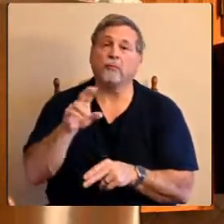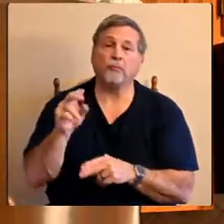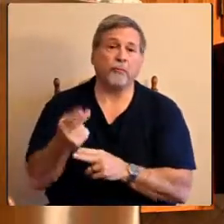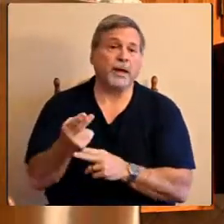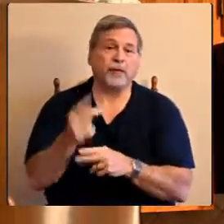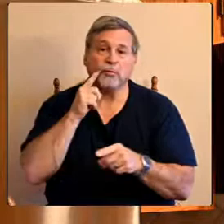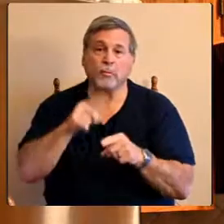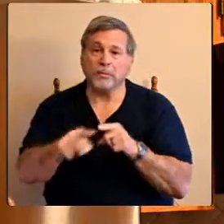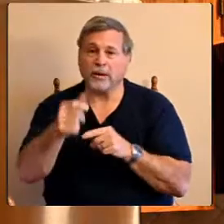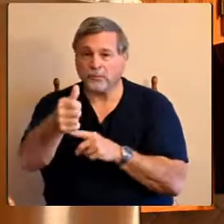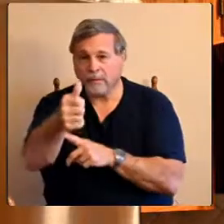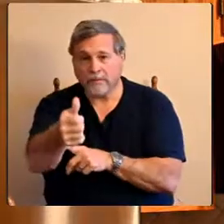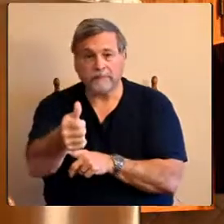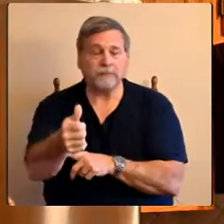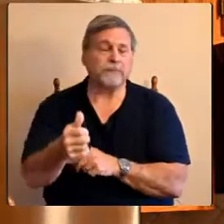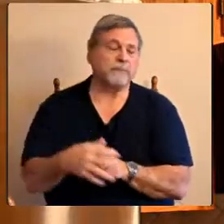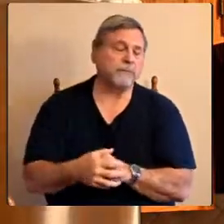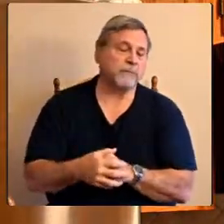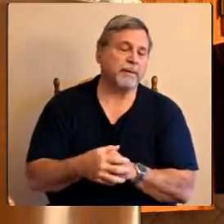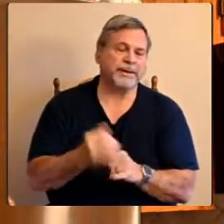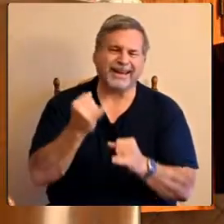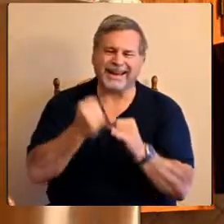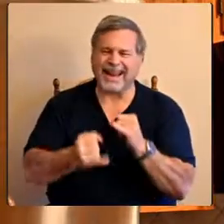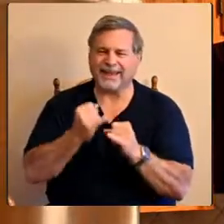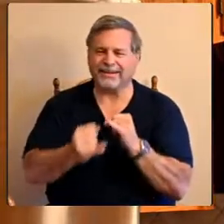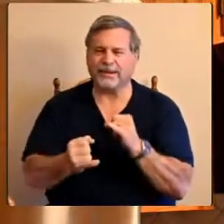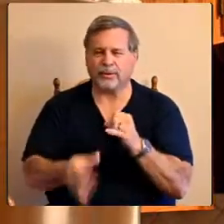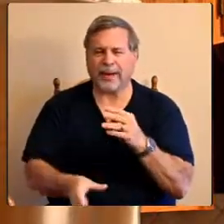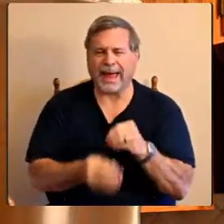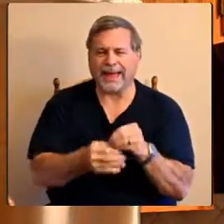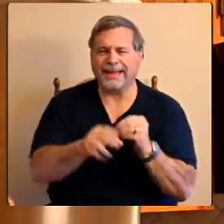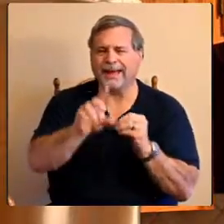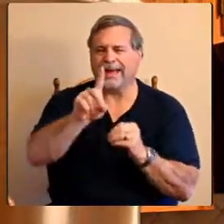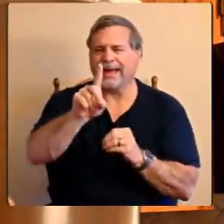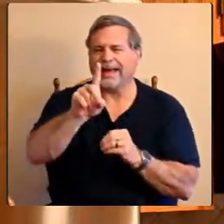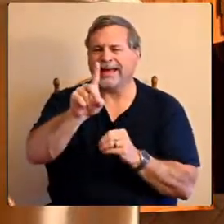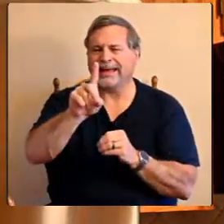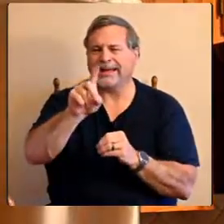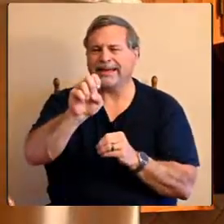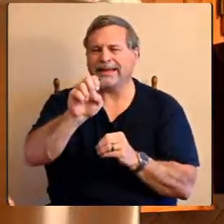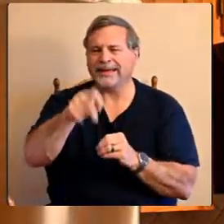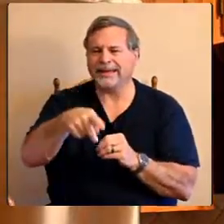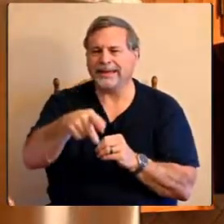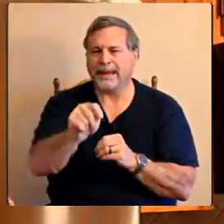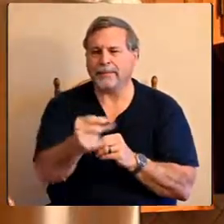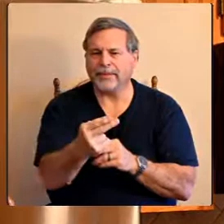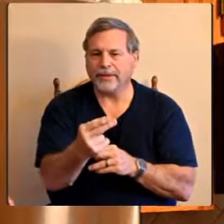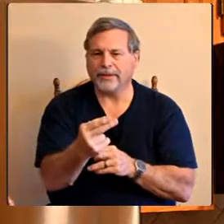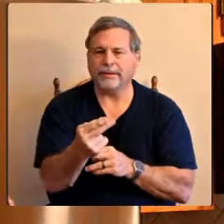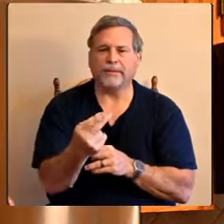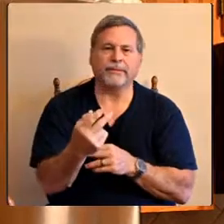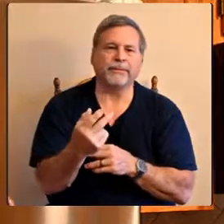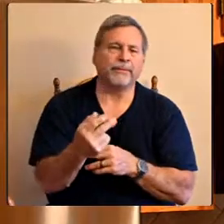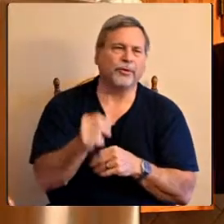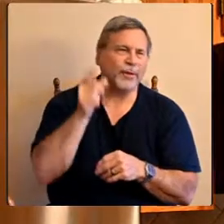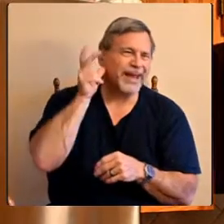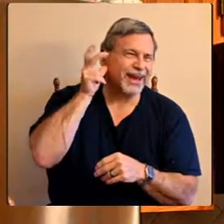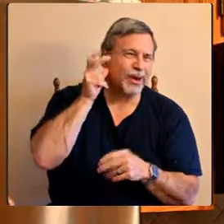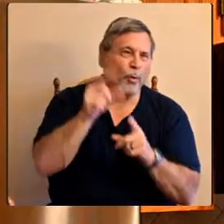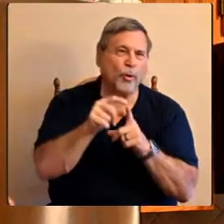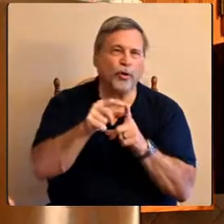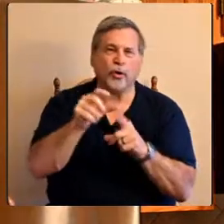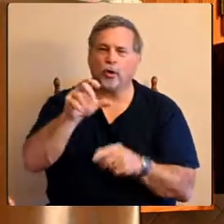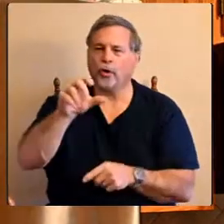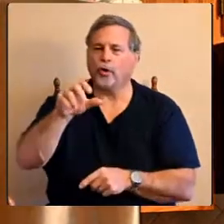tomato and do it yourself. And then the last thing that will really add some depth to this flavor, a word they kick around in all the food shows,